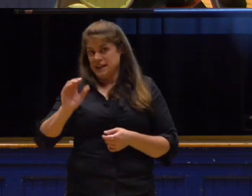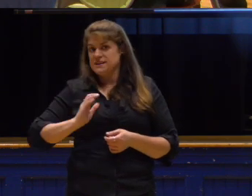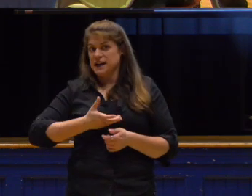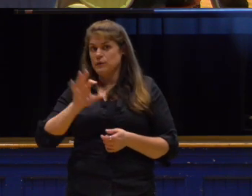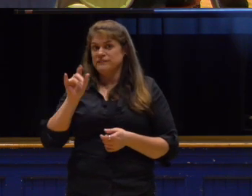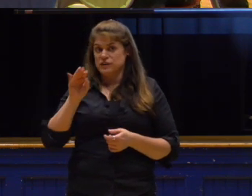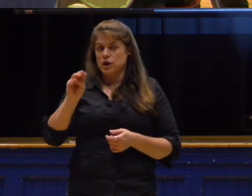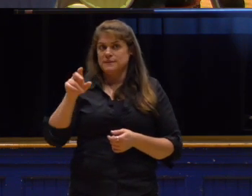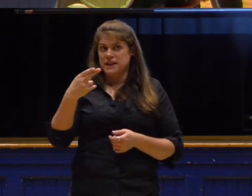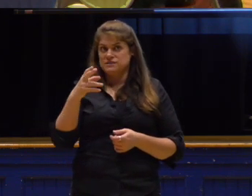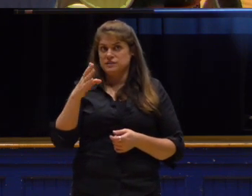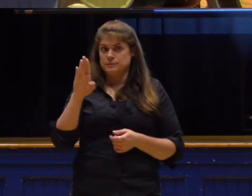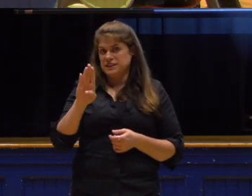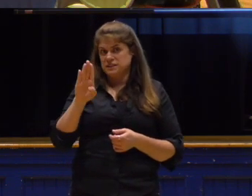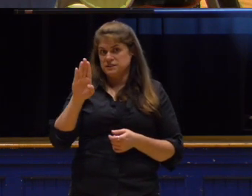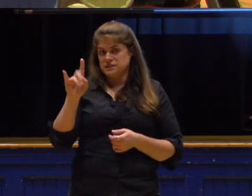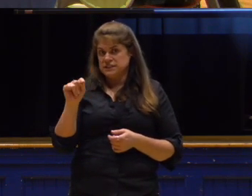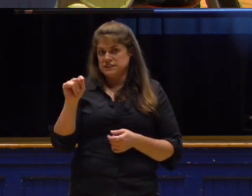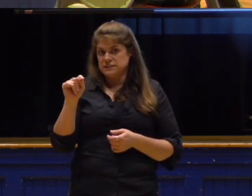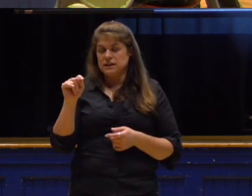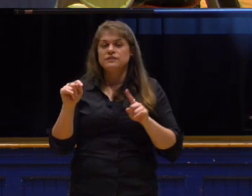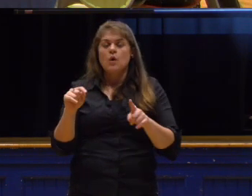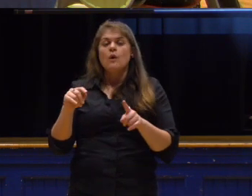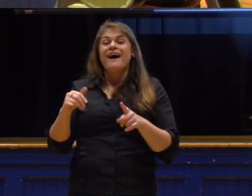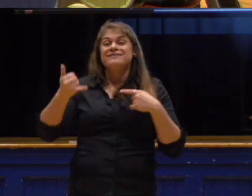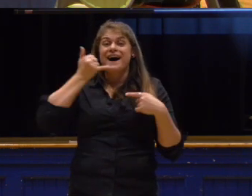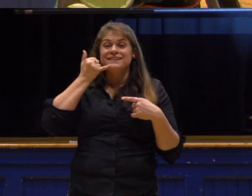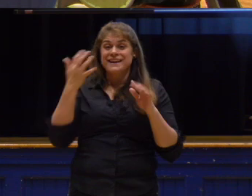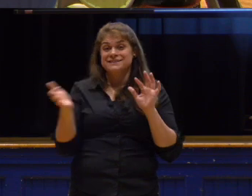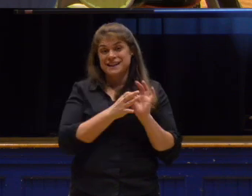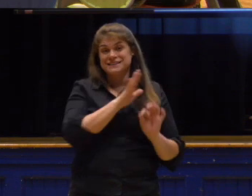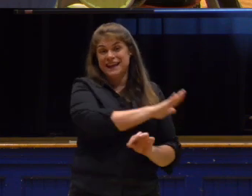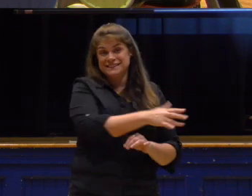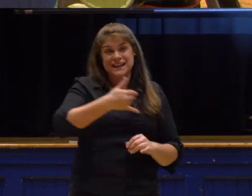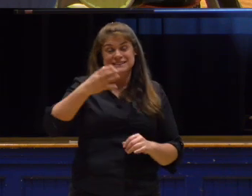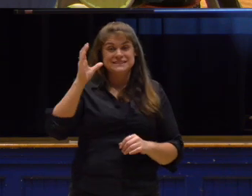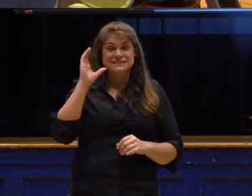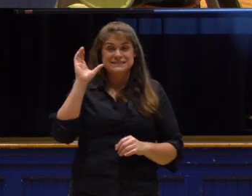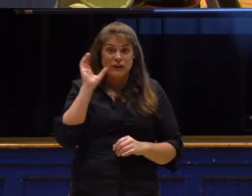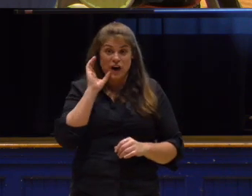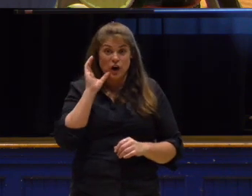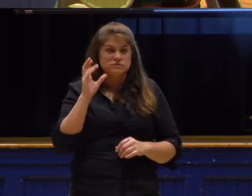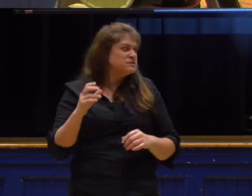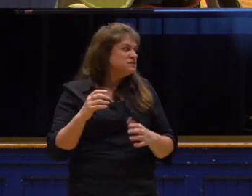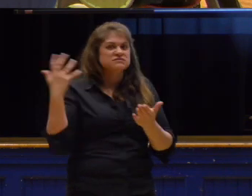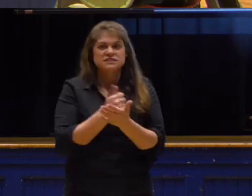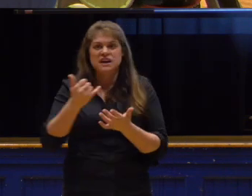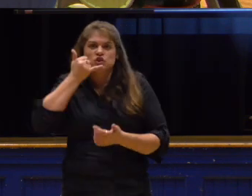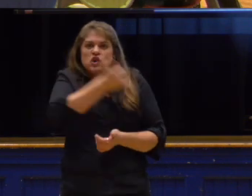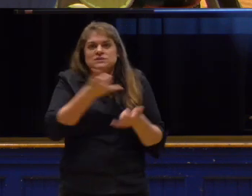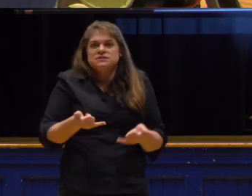our firm. The hotline phone number actually connects to my cell phone, so you will reach my cell phone.